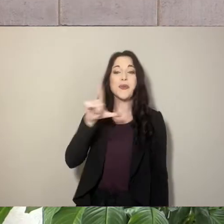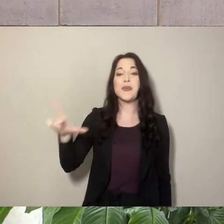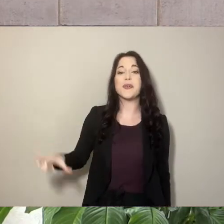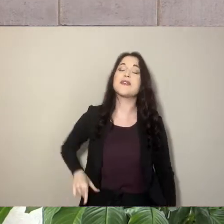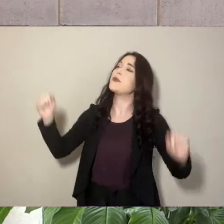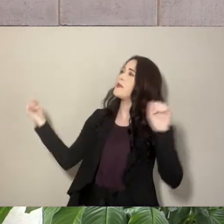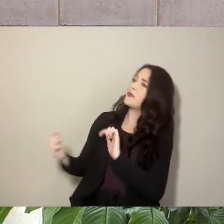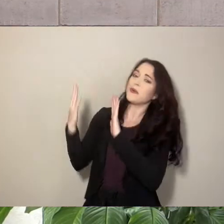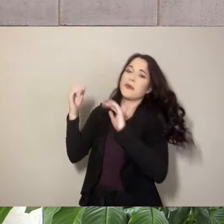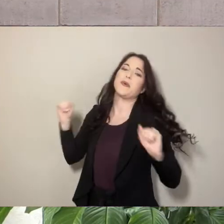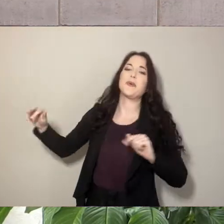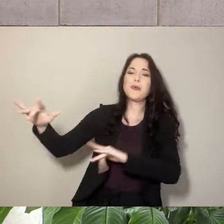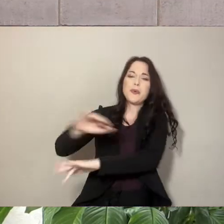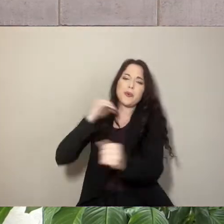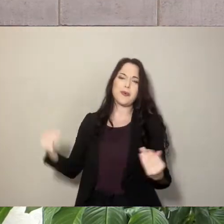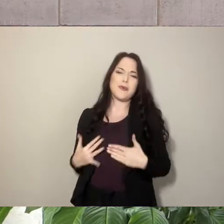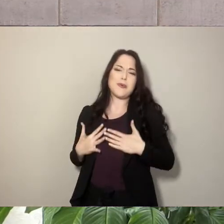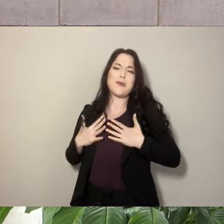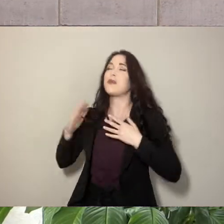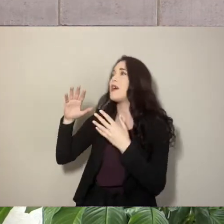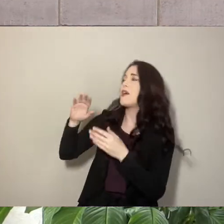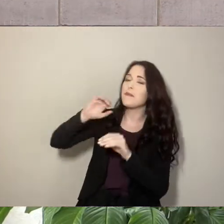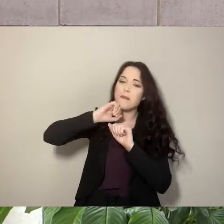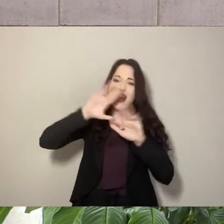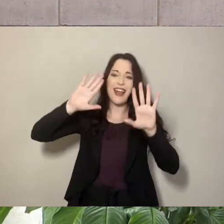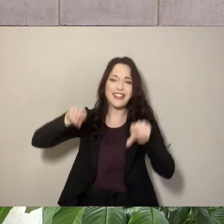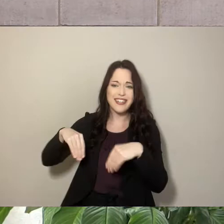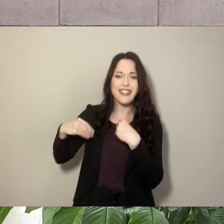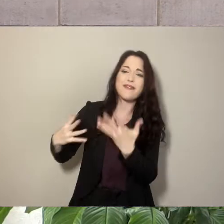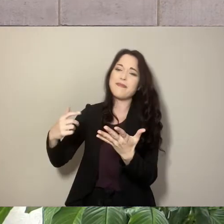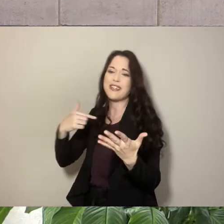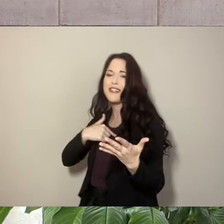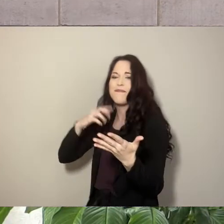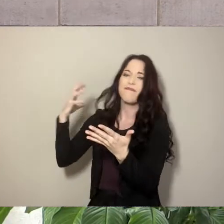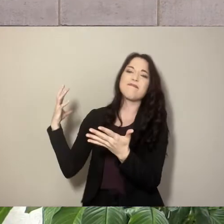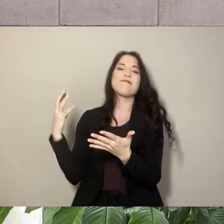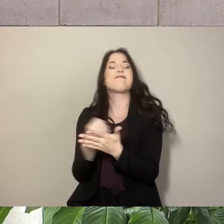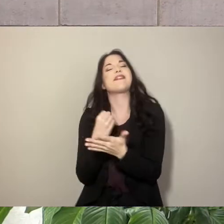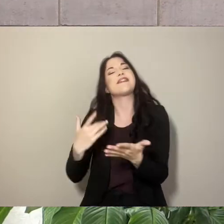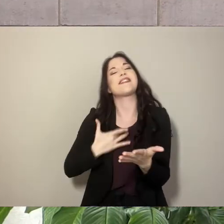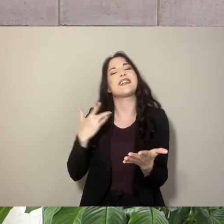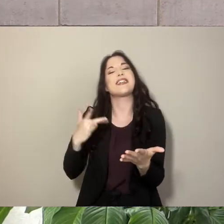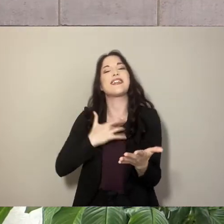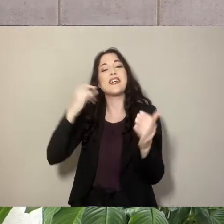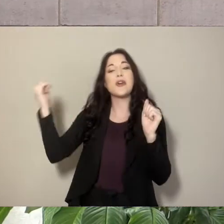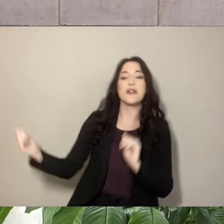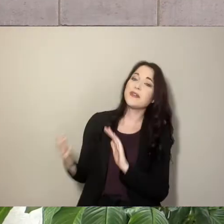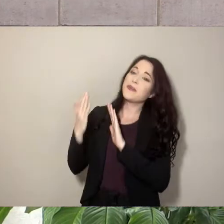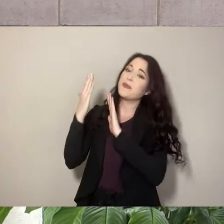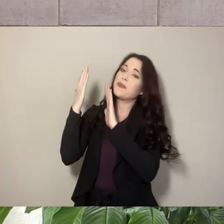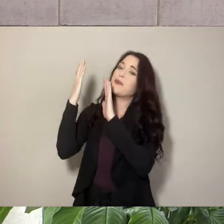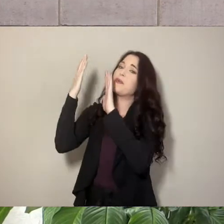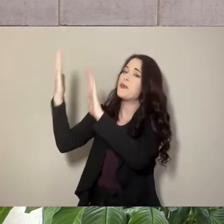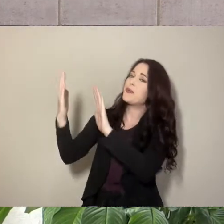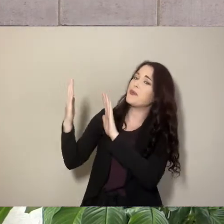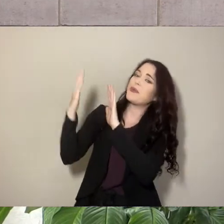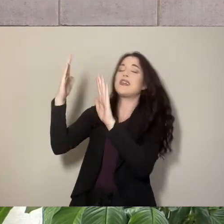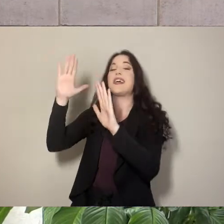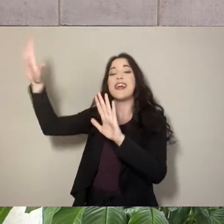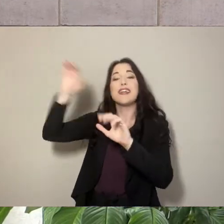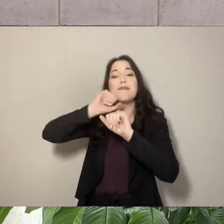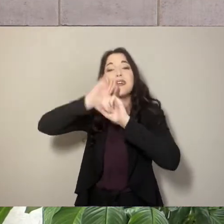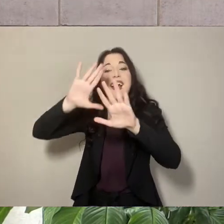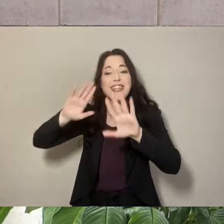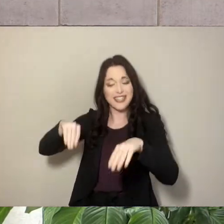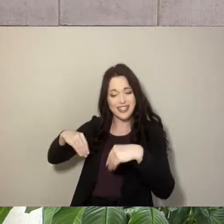I'm gonna get my blessing. Right now, I can feel the presence of the Lord. Can we go up again?